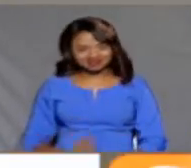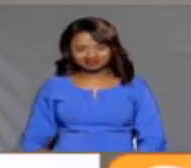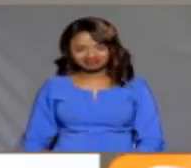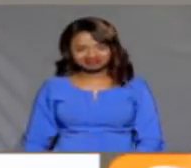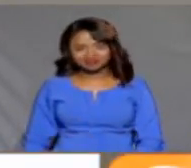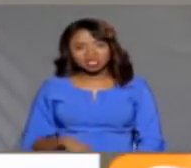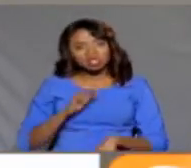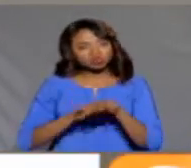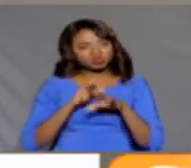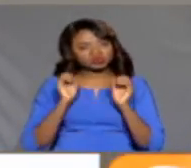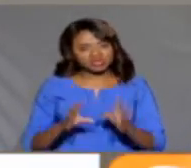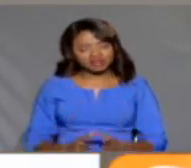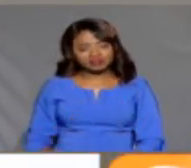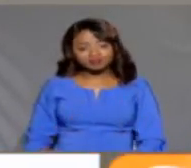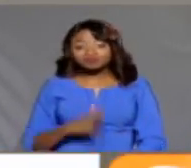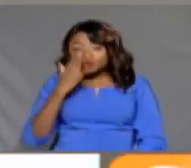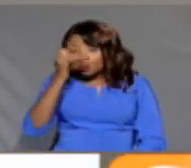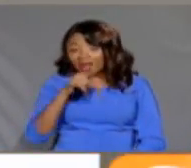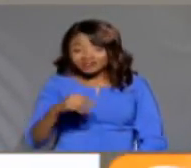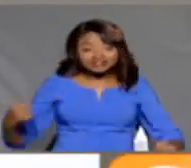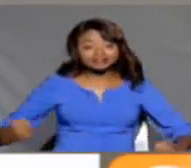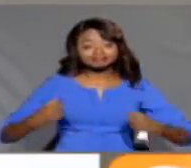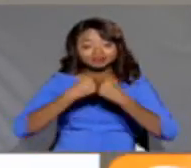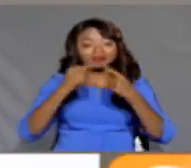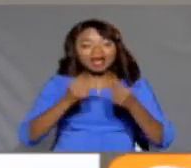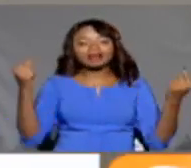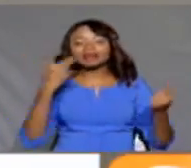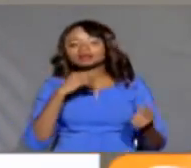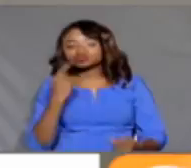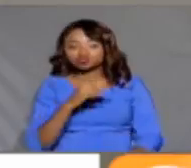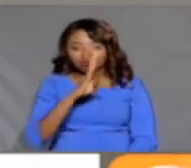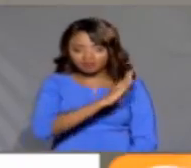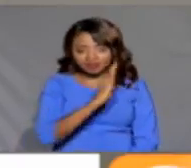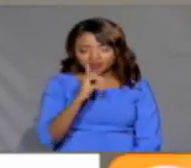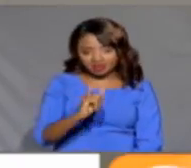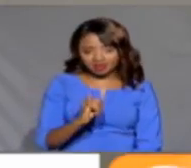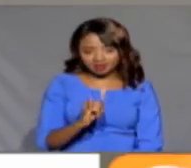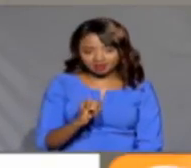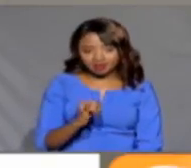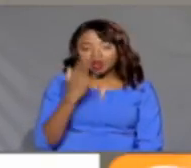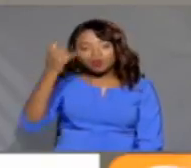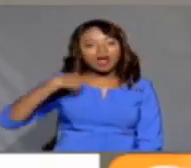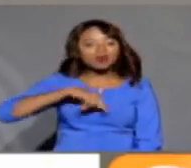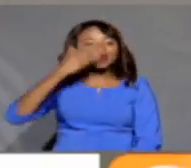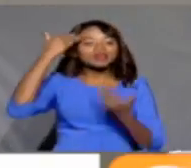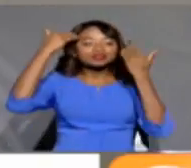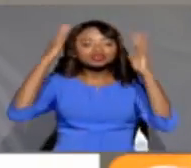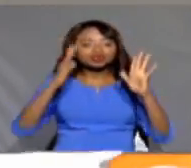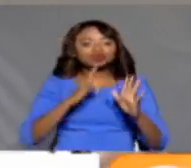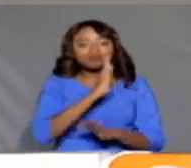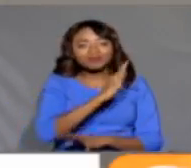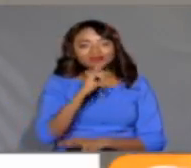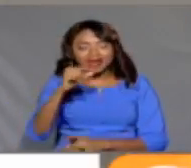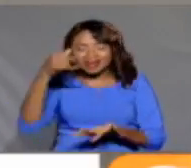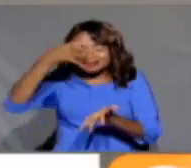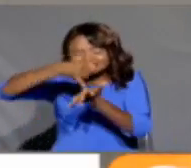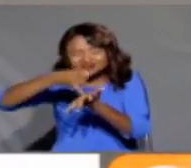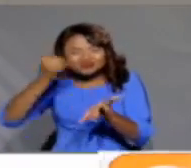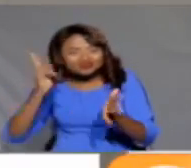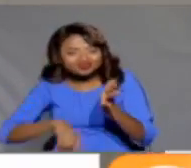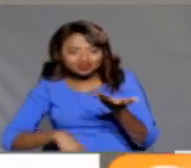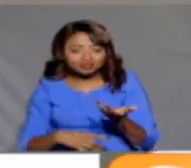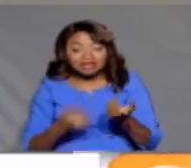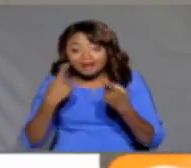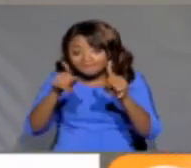say, you know, it's up against BBI. Mm-hmm. What is BBI? We don't know. We don't know what the content of BBI is. Yeah. But